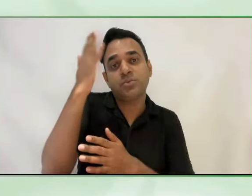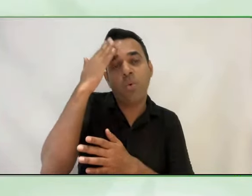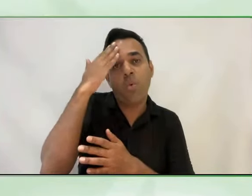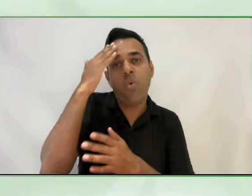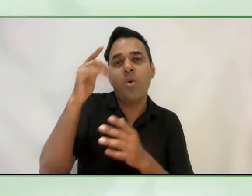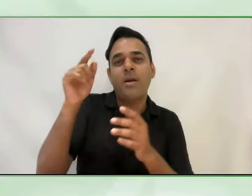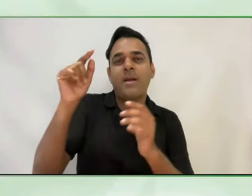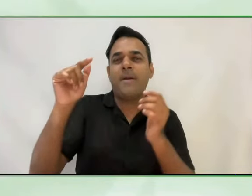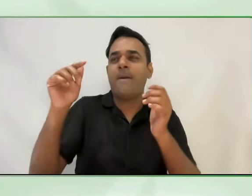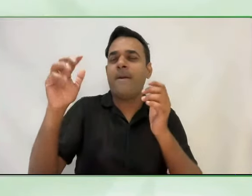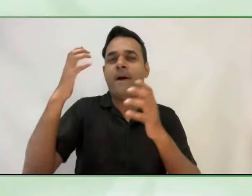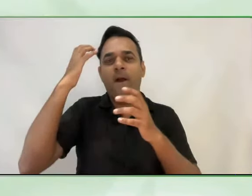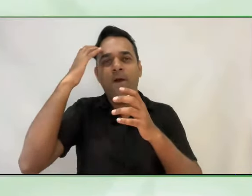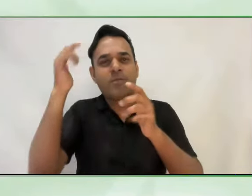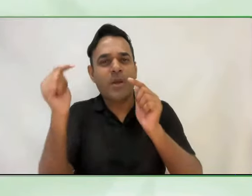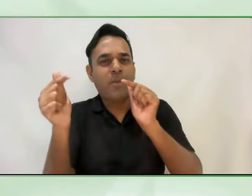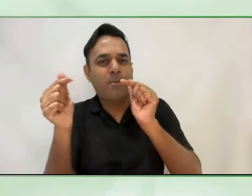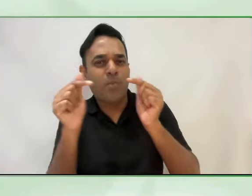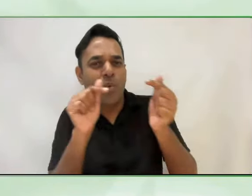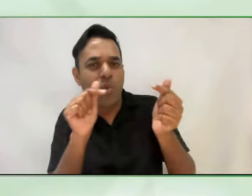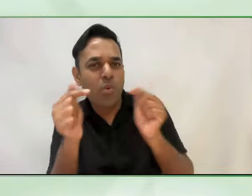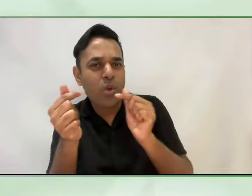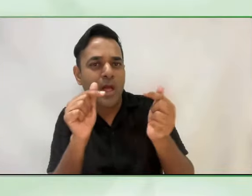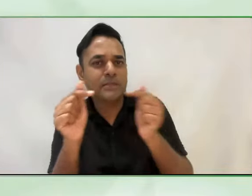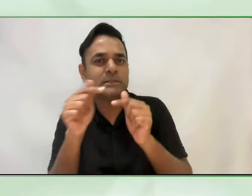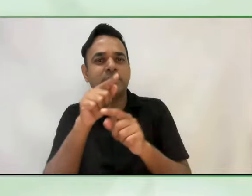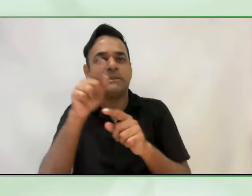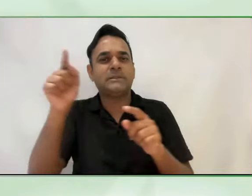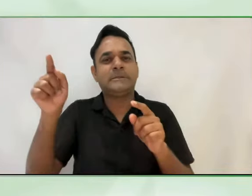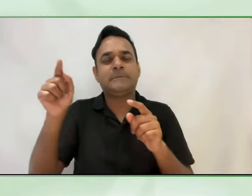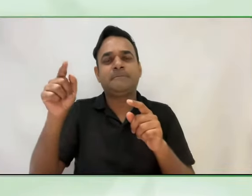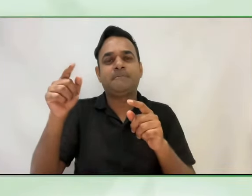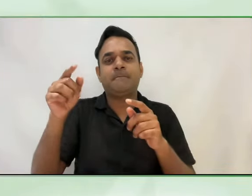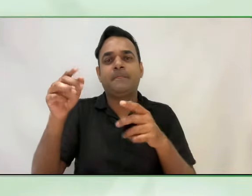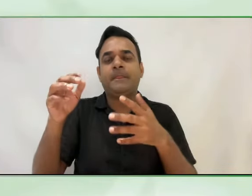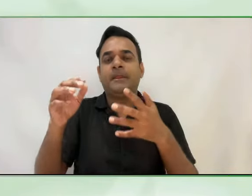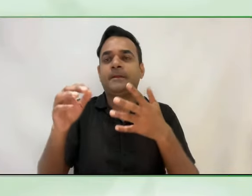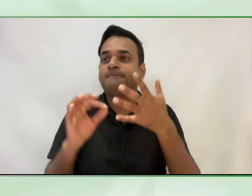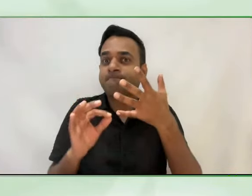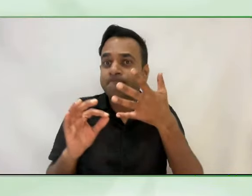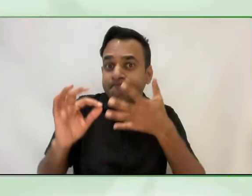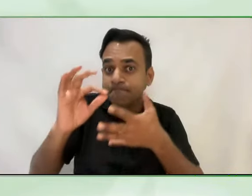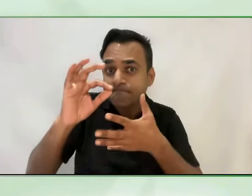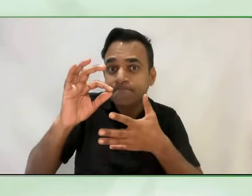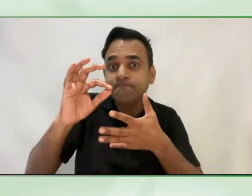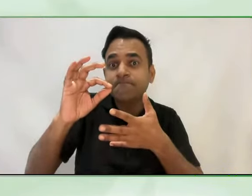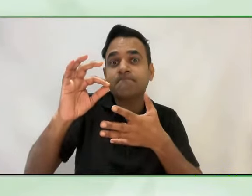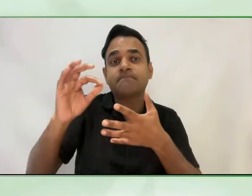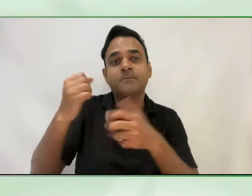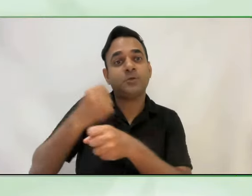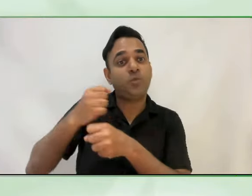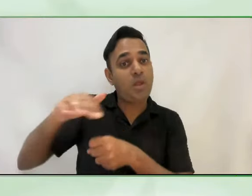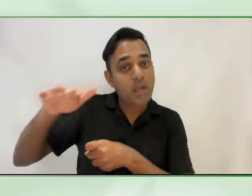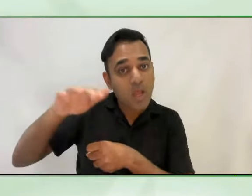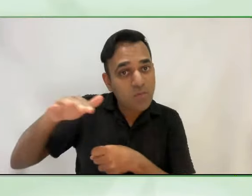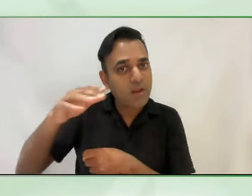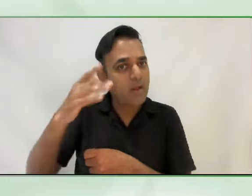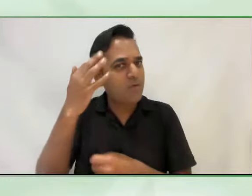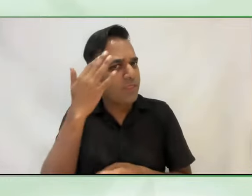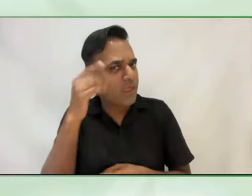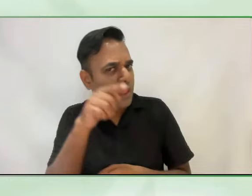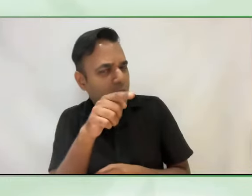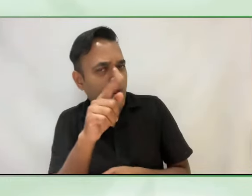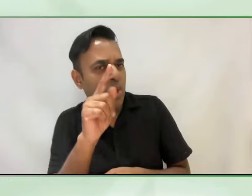to improve them? Yep, so one of the things that led to the Neurodiversity Employers Index was a government review